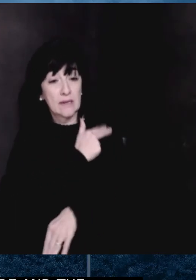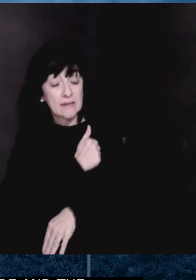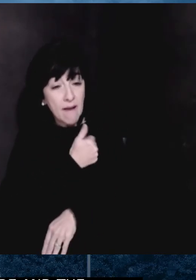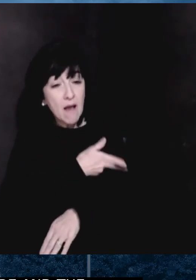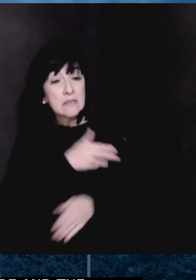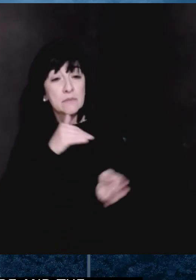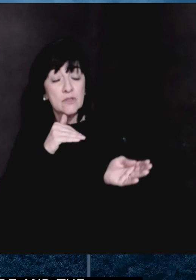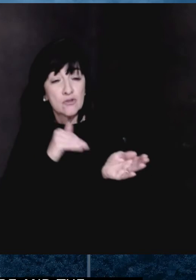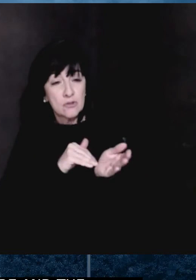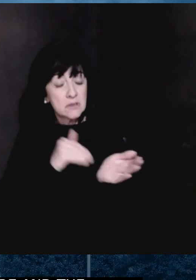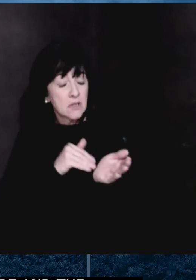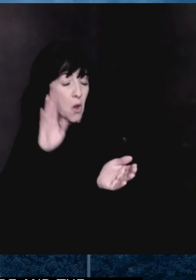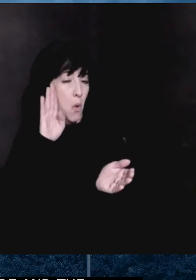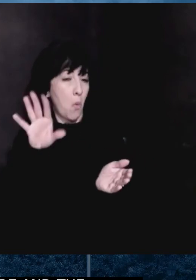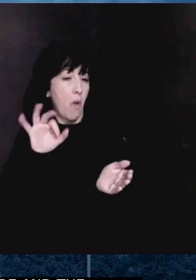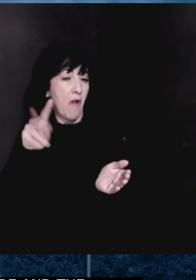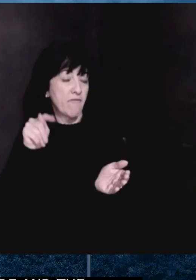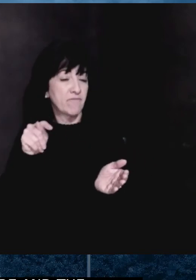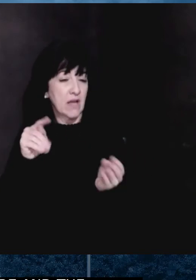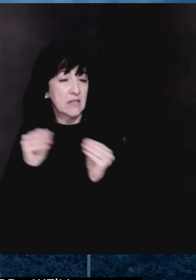that out when we talk to them later this week.